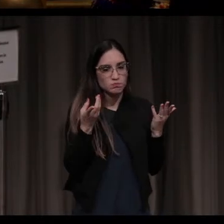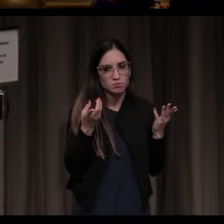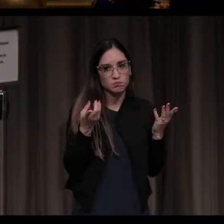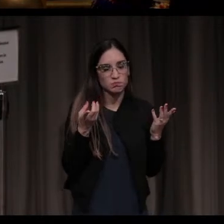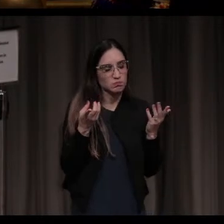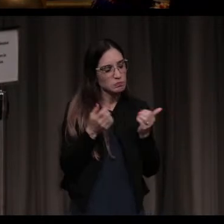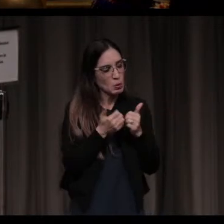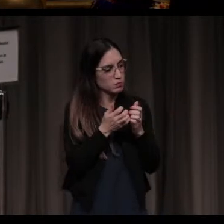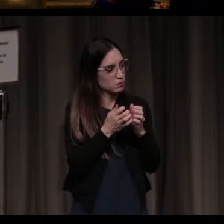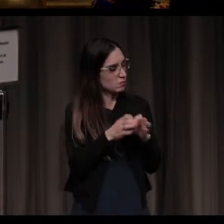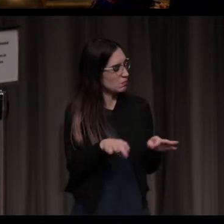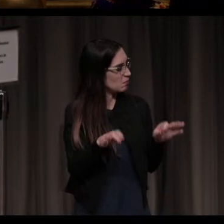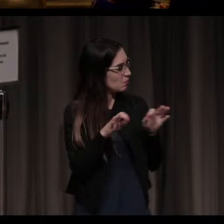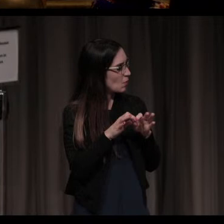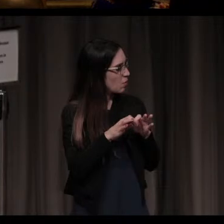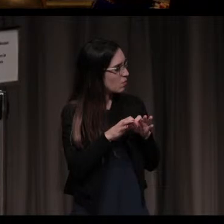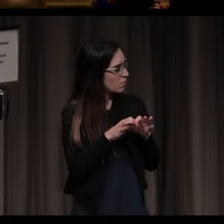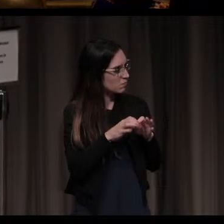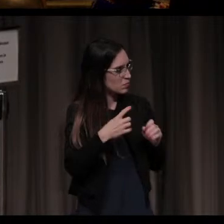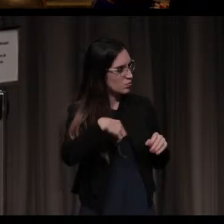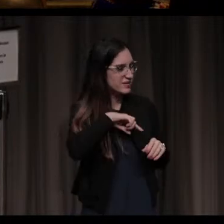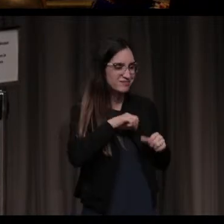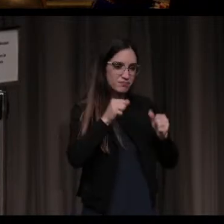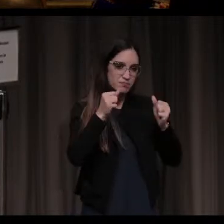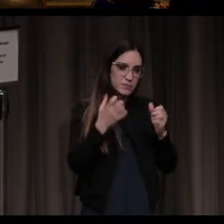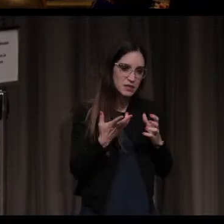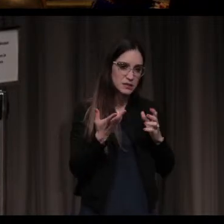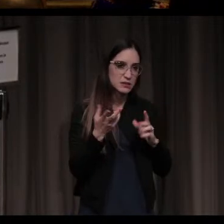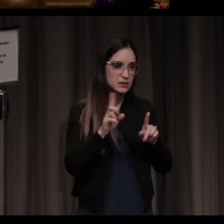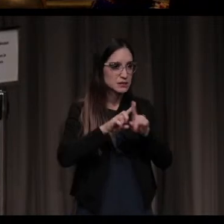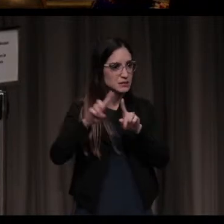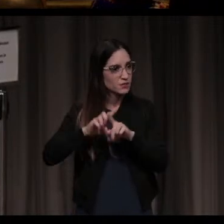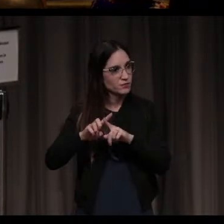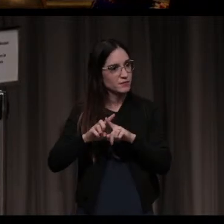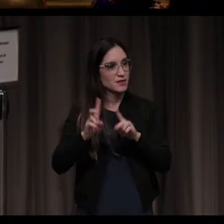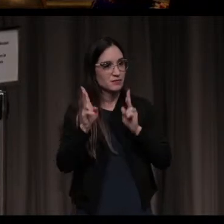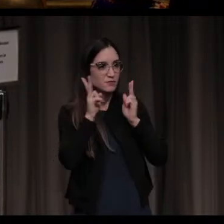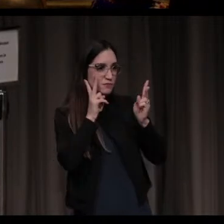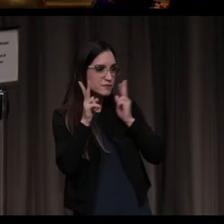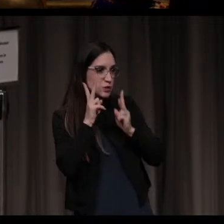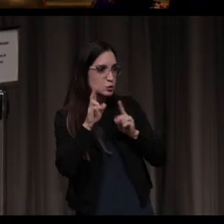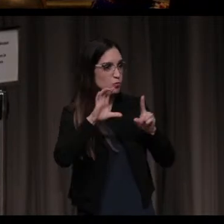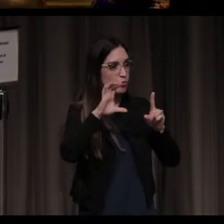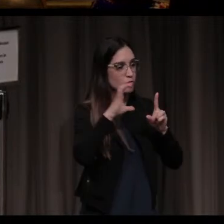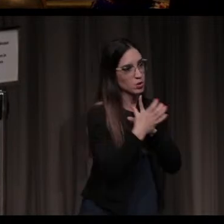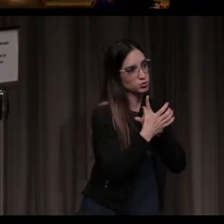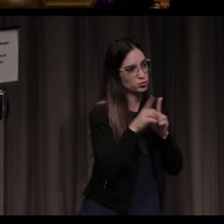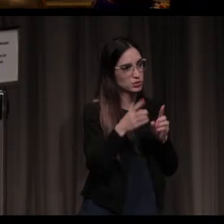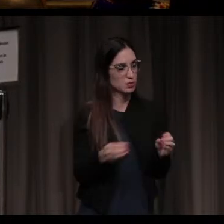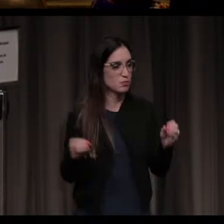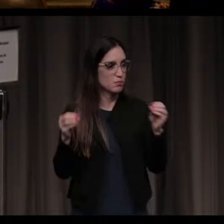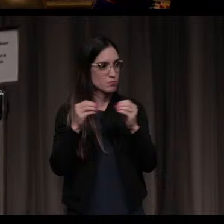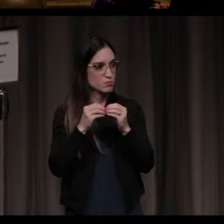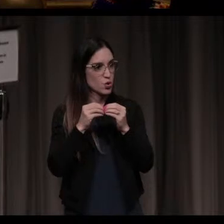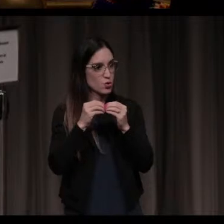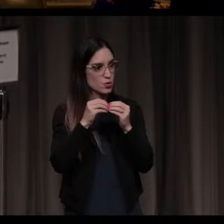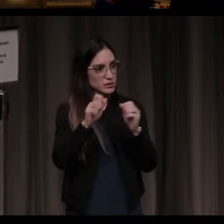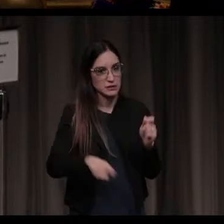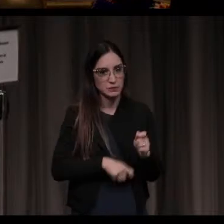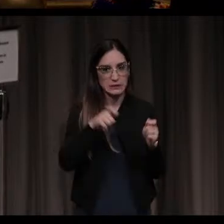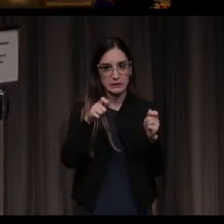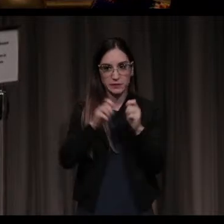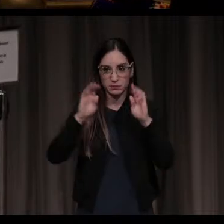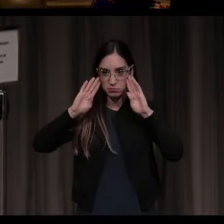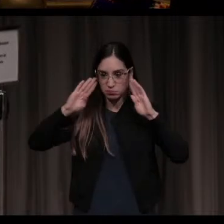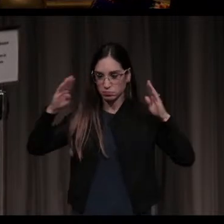is that just because we do have a lot of visual cultures that are secular, there are a lot of like, I guess, very ceremonial